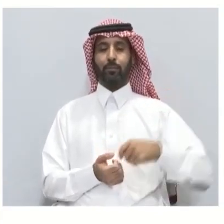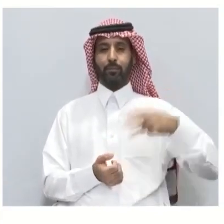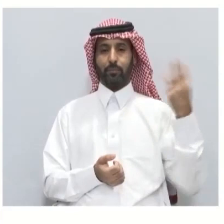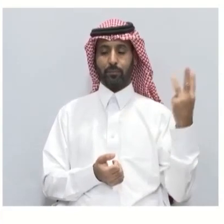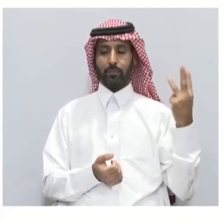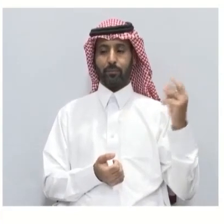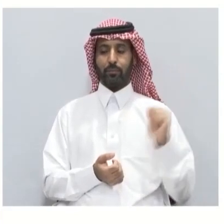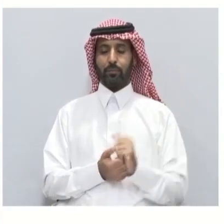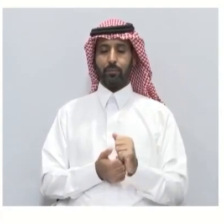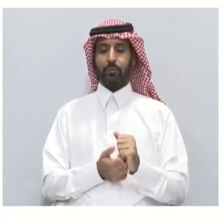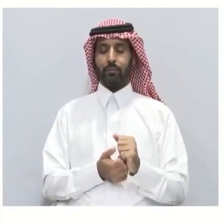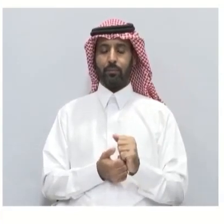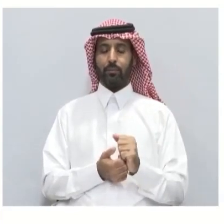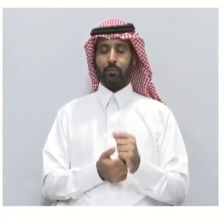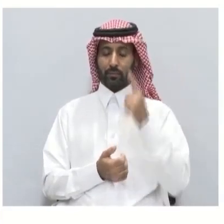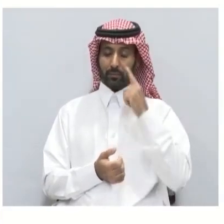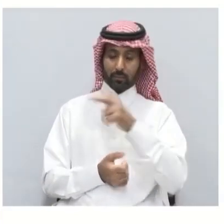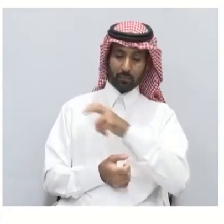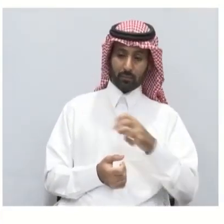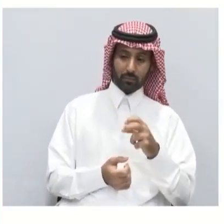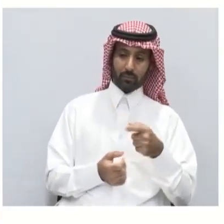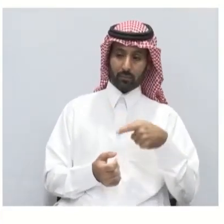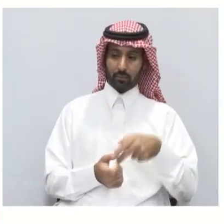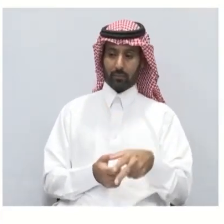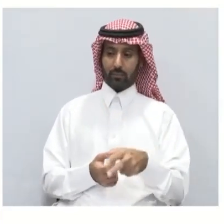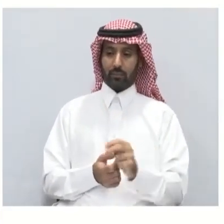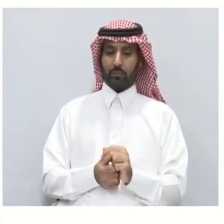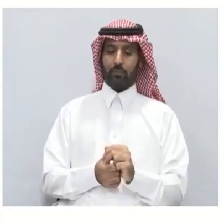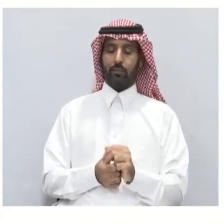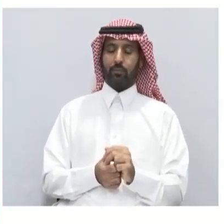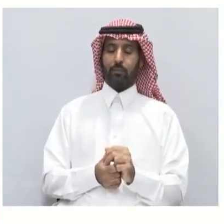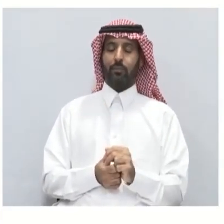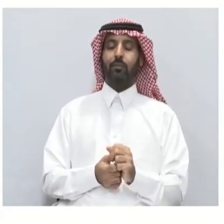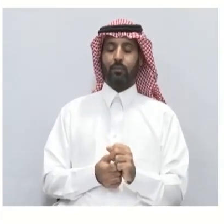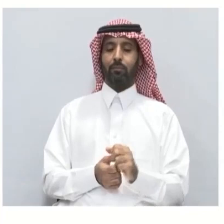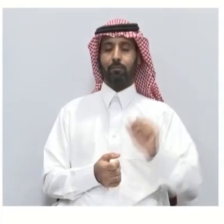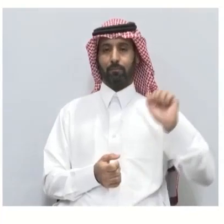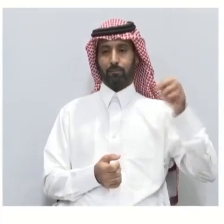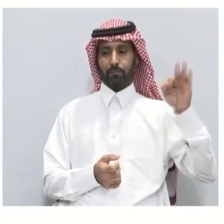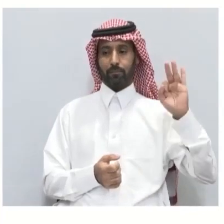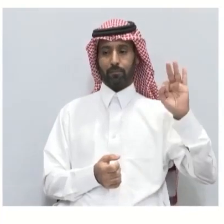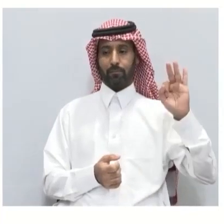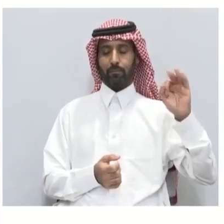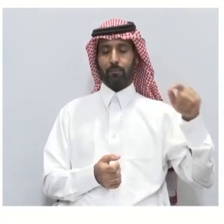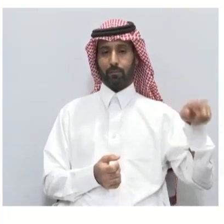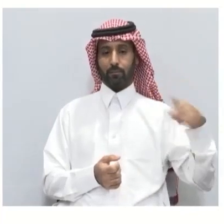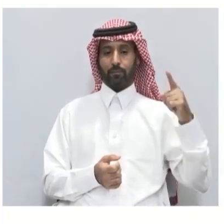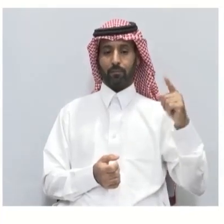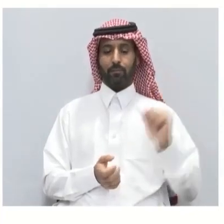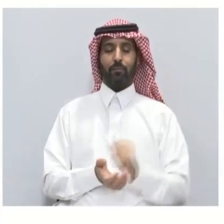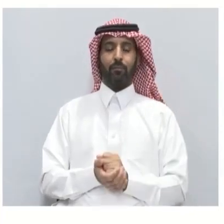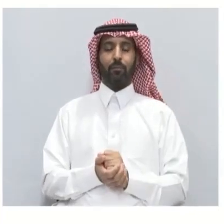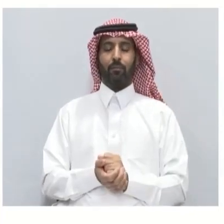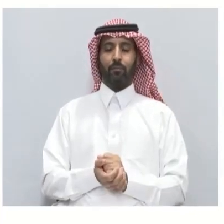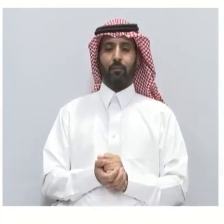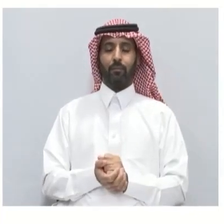small car, is about hijacking and robbery. Yes, they hijacked the security